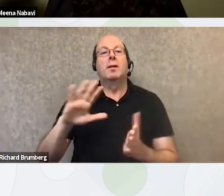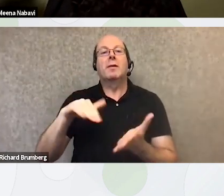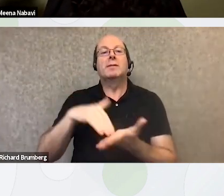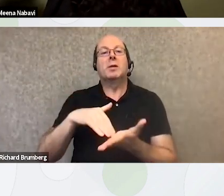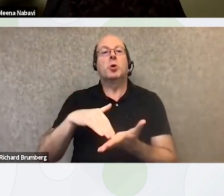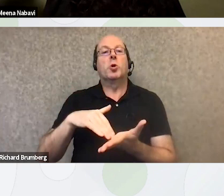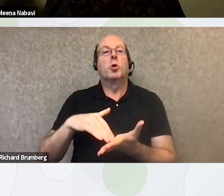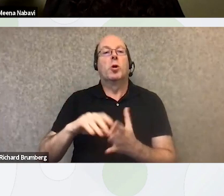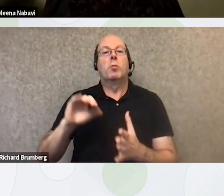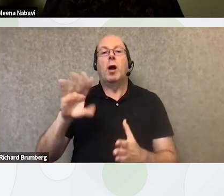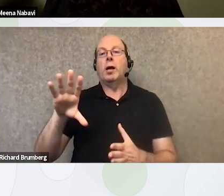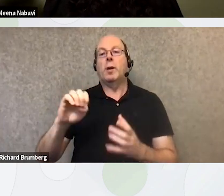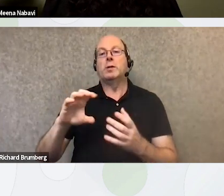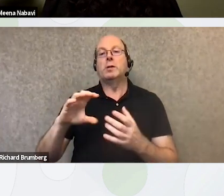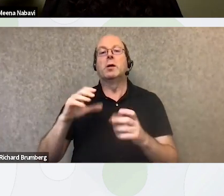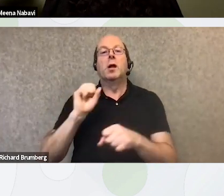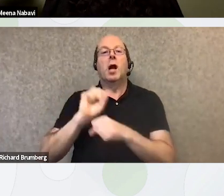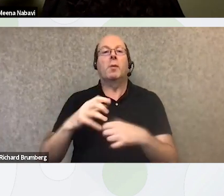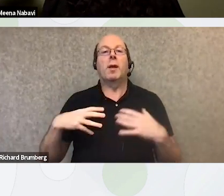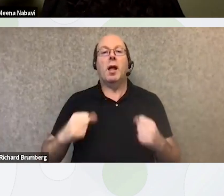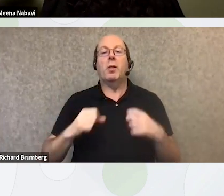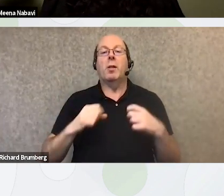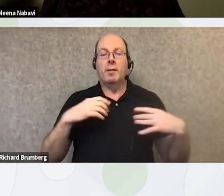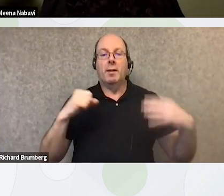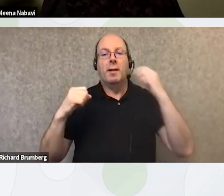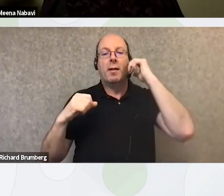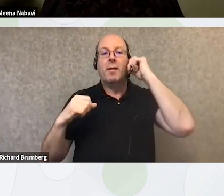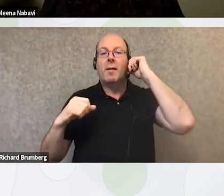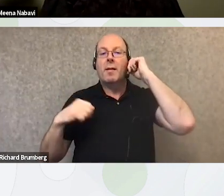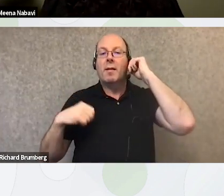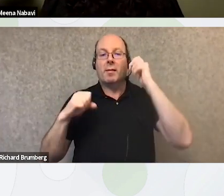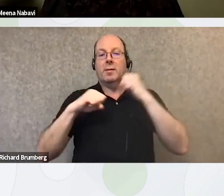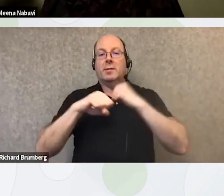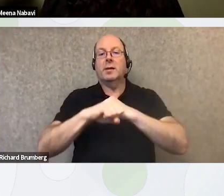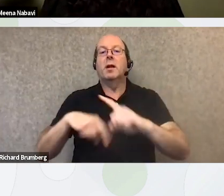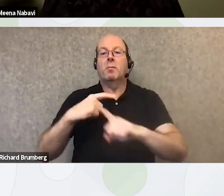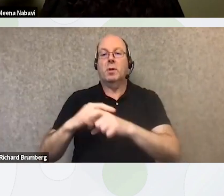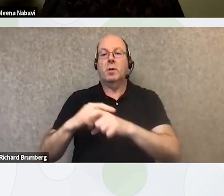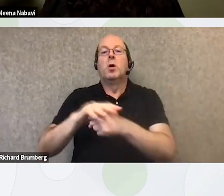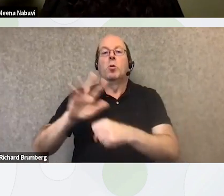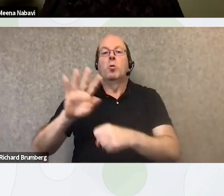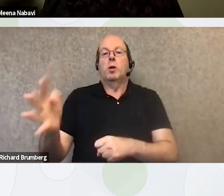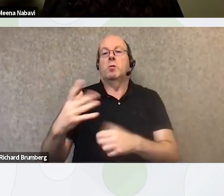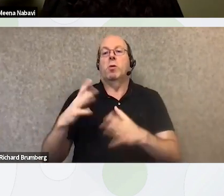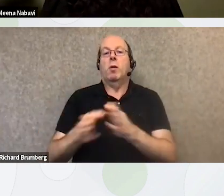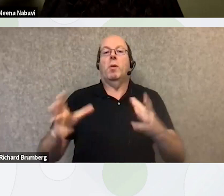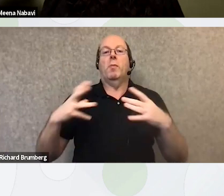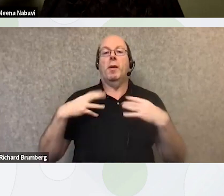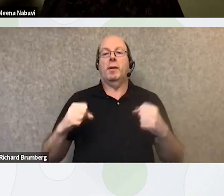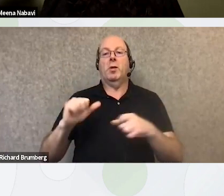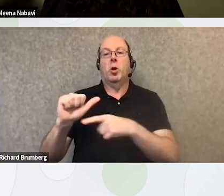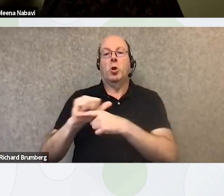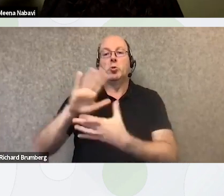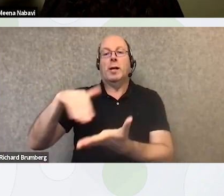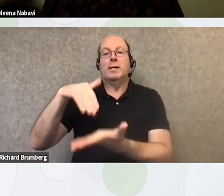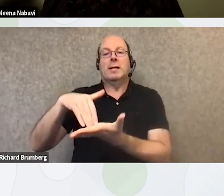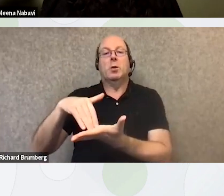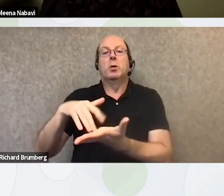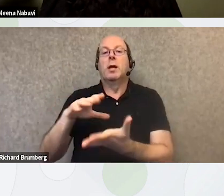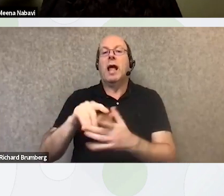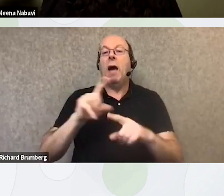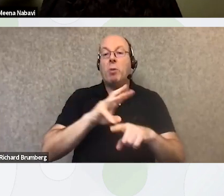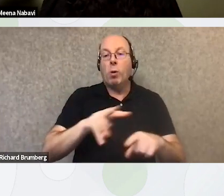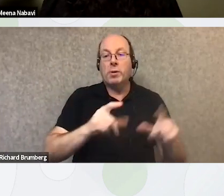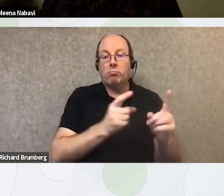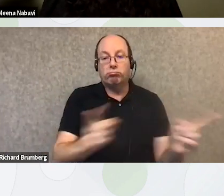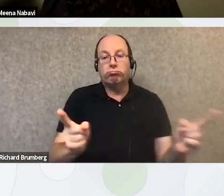and the Region 4 Public Health Training Center. You can learn more about these organizations and their centers as a whole at their websites listed